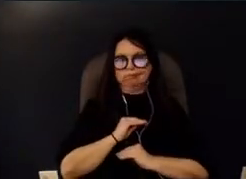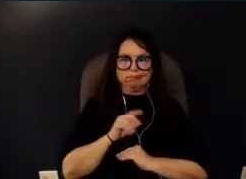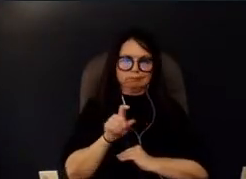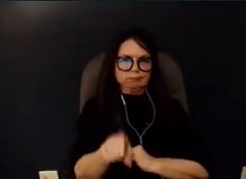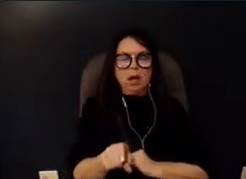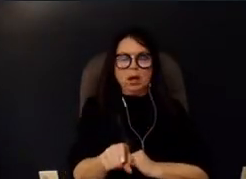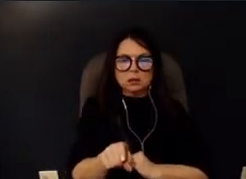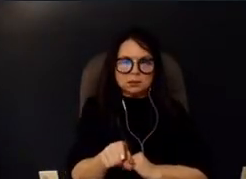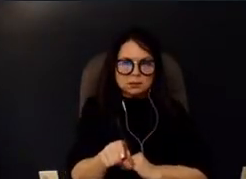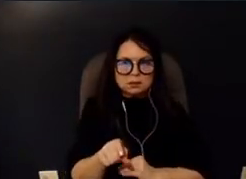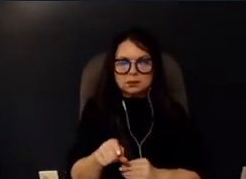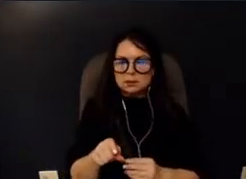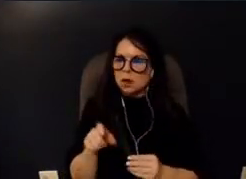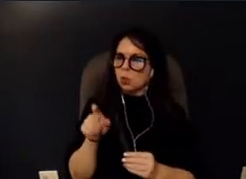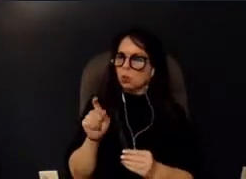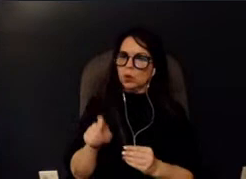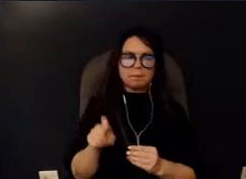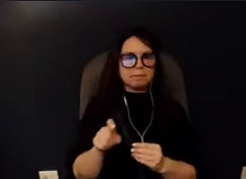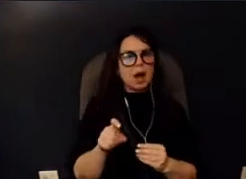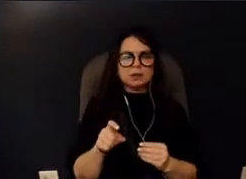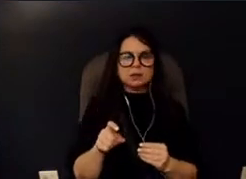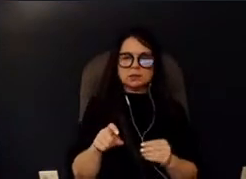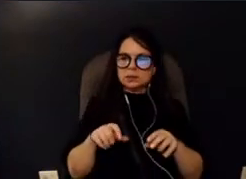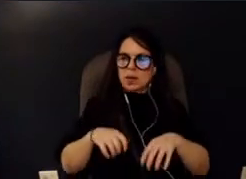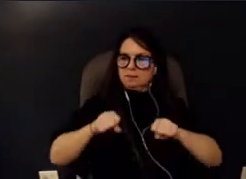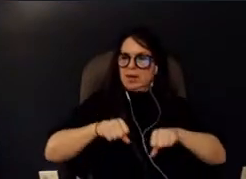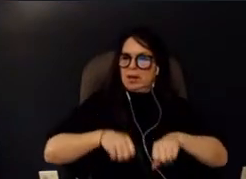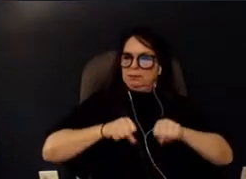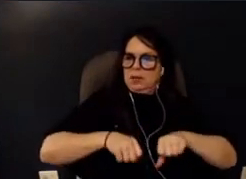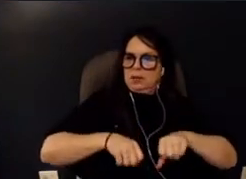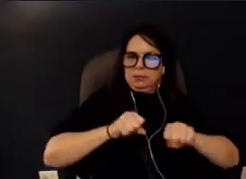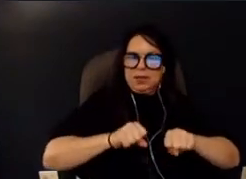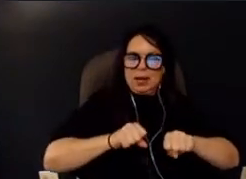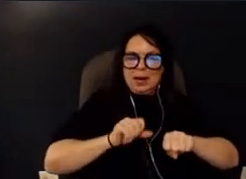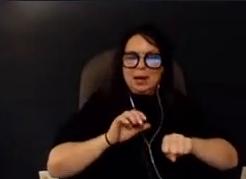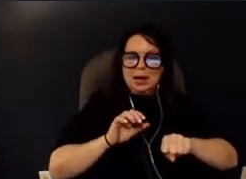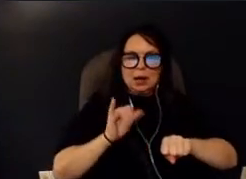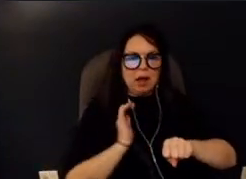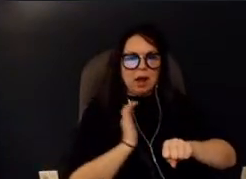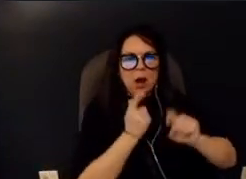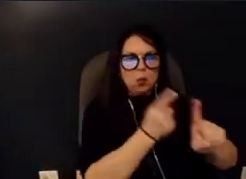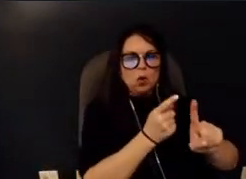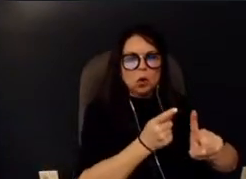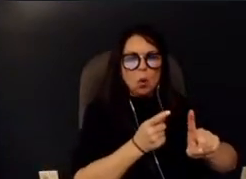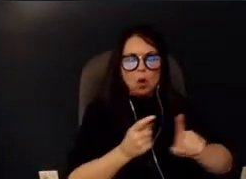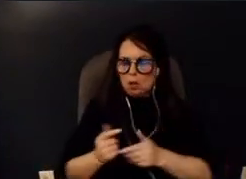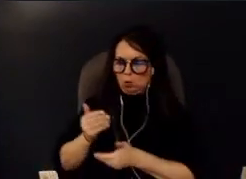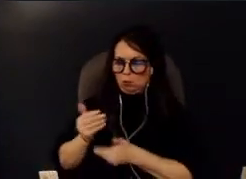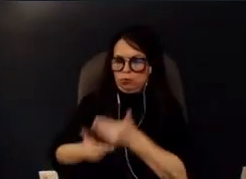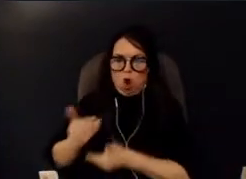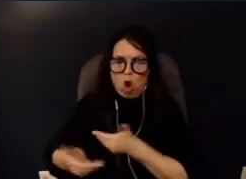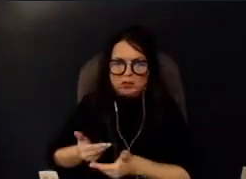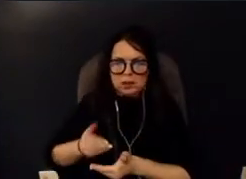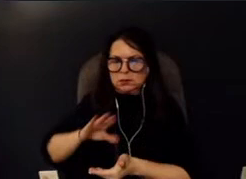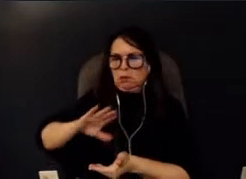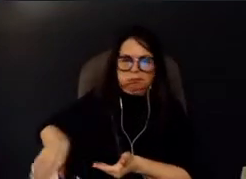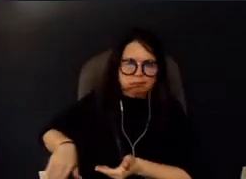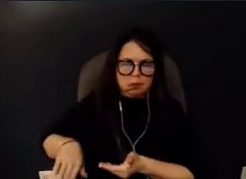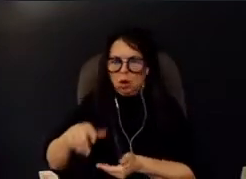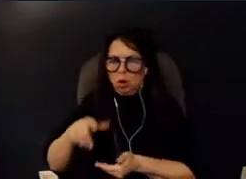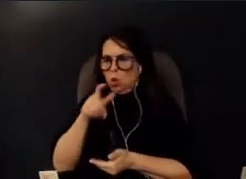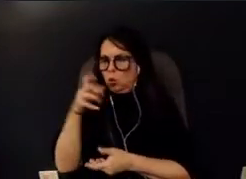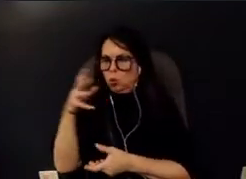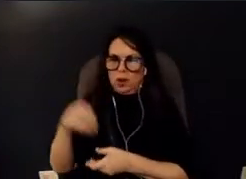obtainment is the ultimate goal versus the process of how we get there and who's involved and who's at the table and